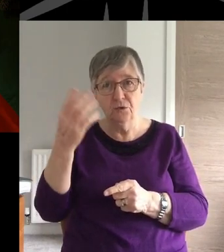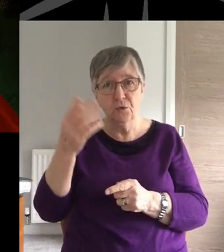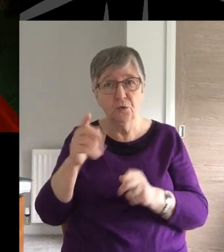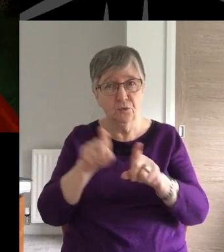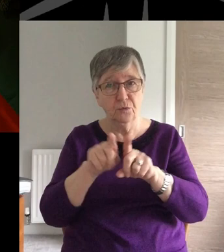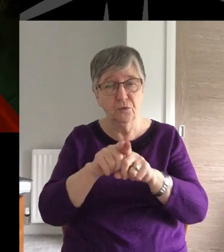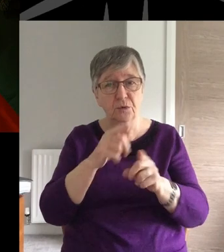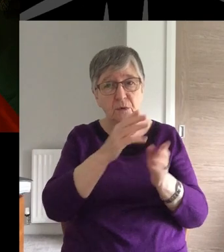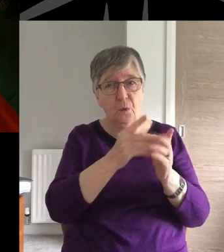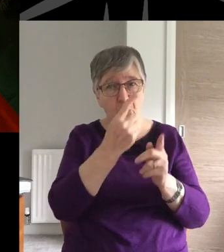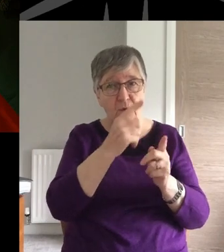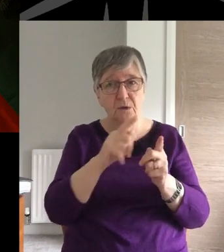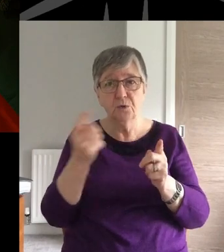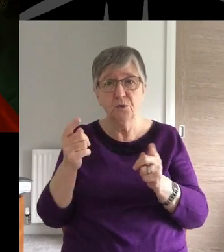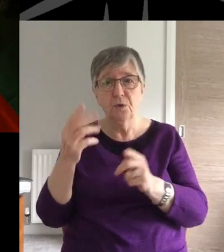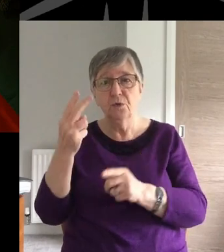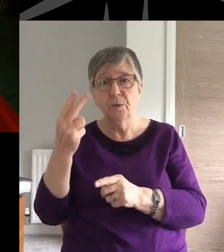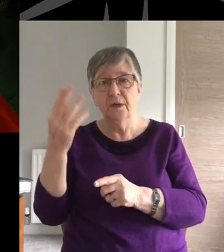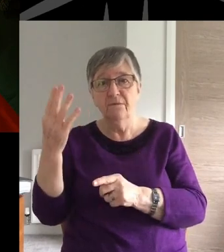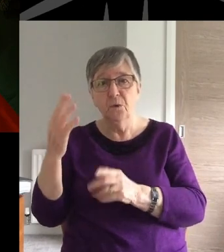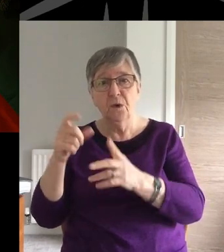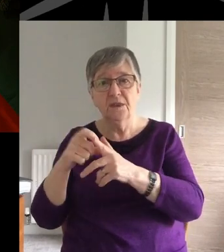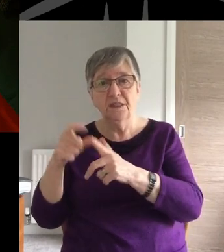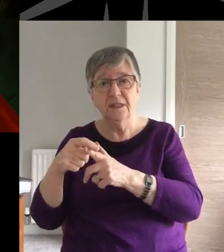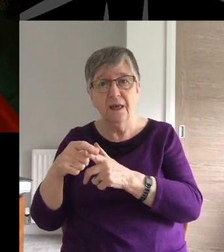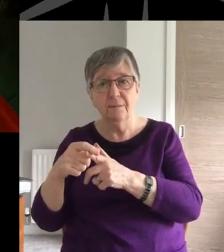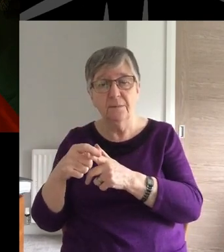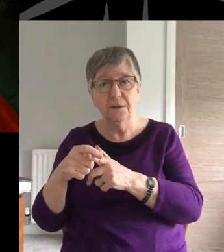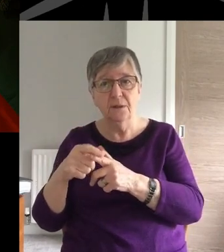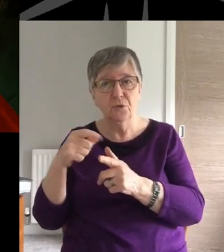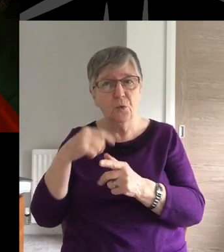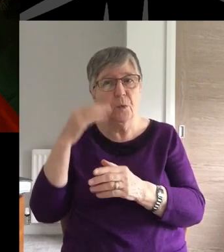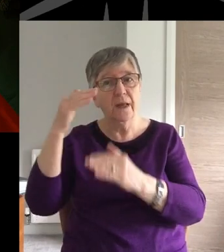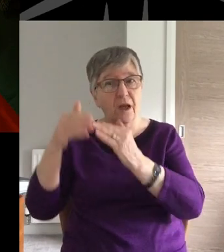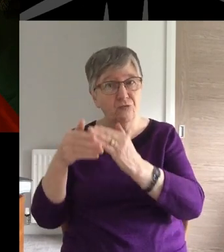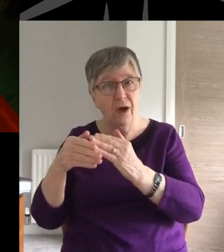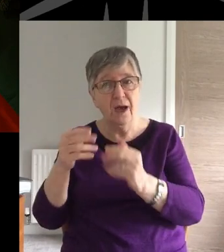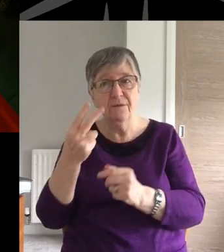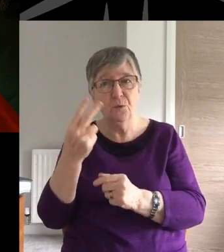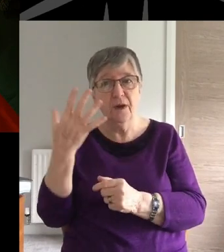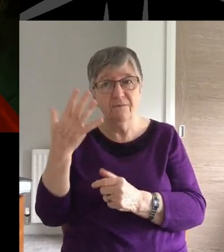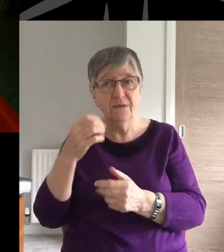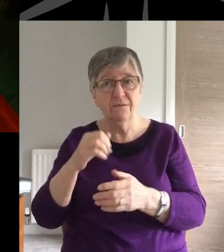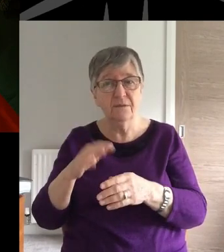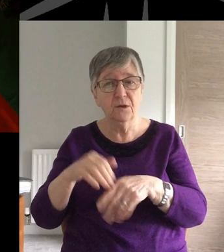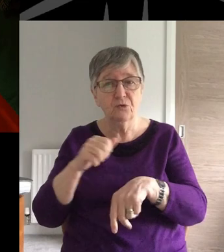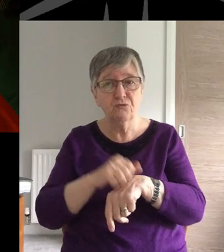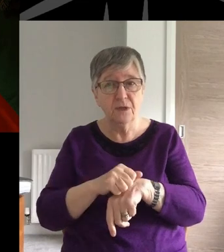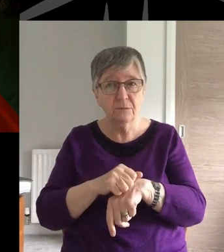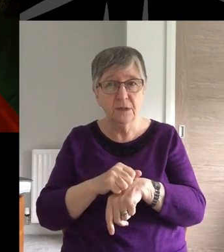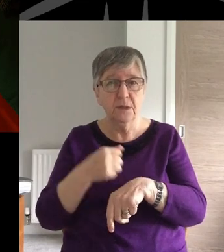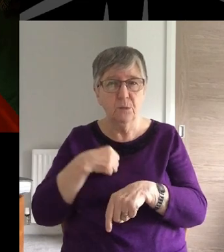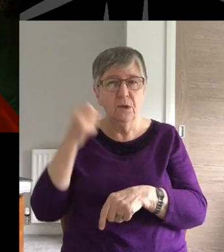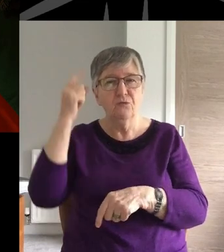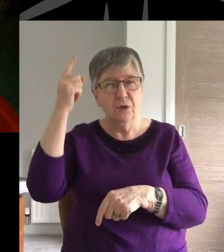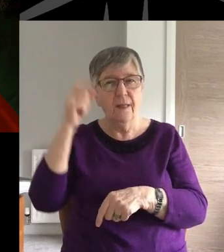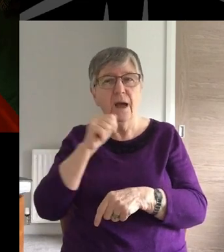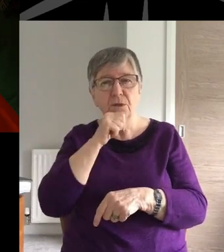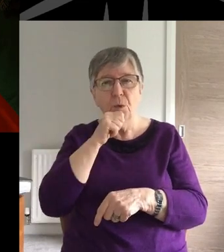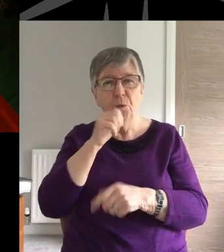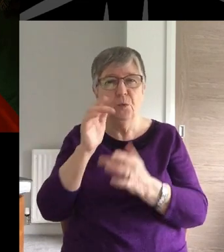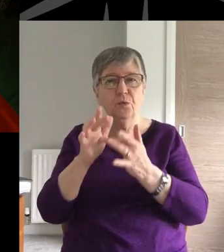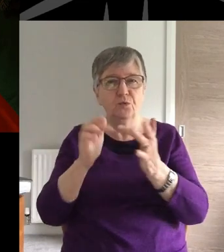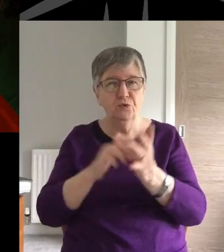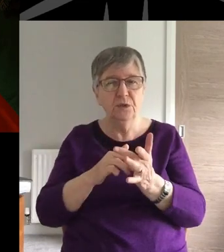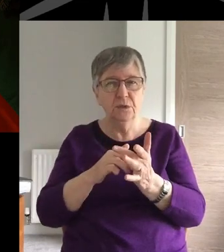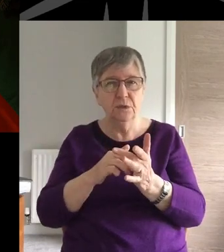of December, so that when we reach Christmas, we've got that fresh grasp on who the wonderful Saviour is, whose birth we